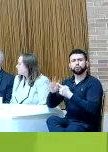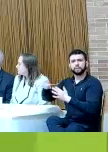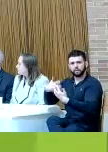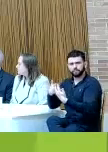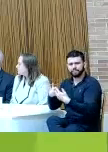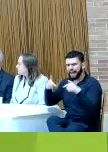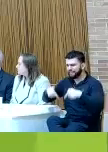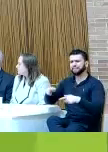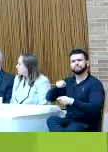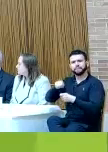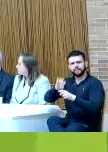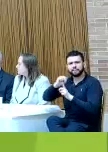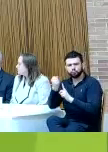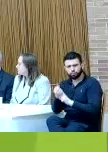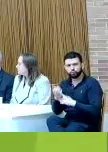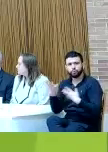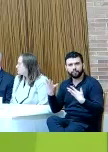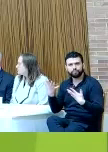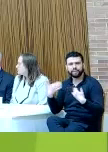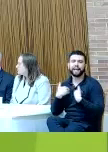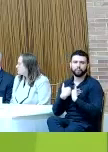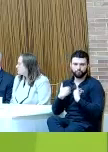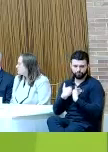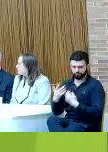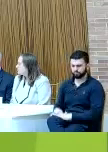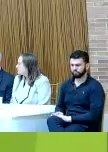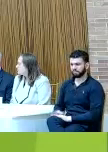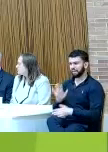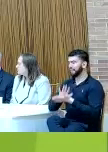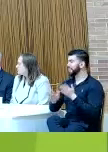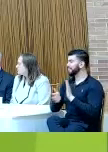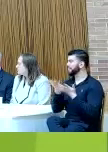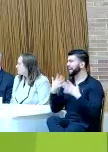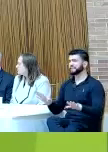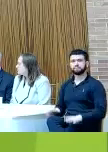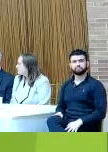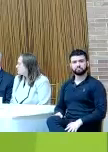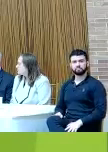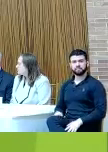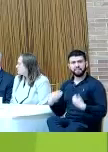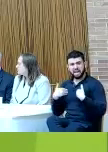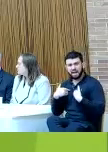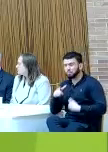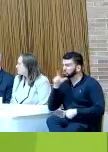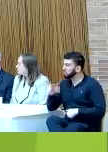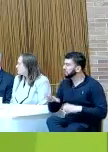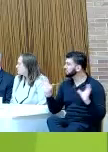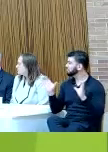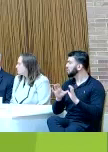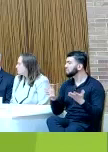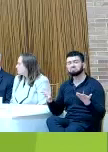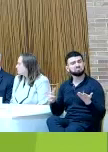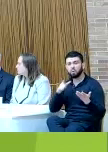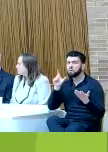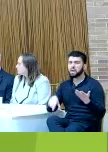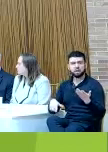assistance animal that is it assistance animals need not be certified um at